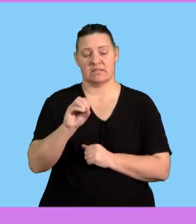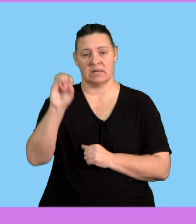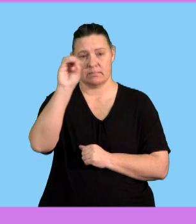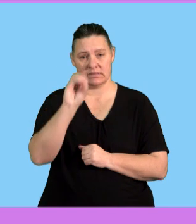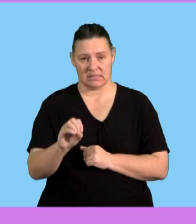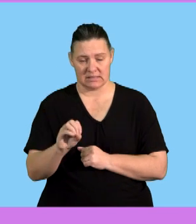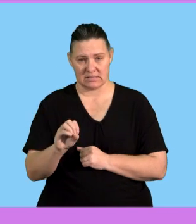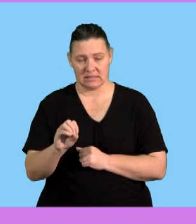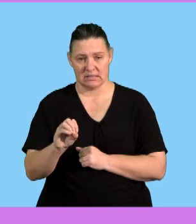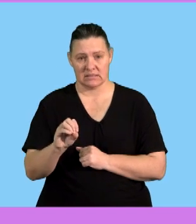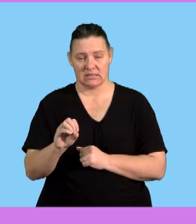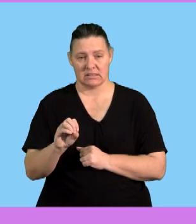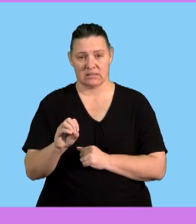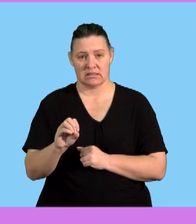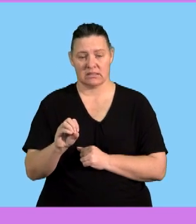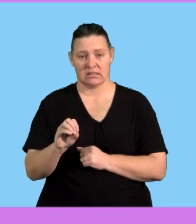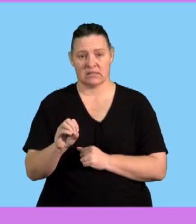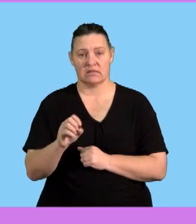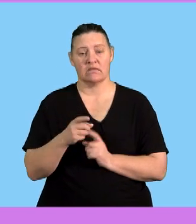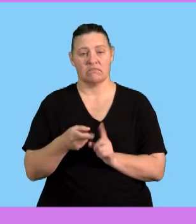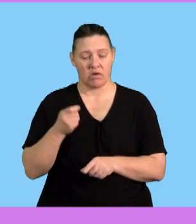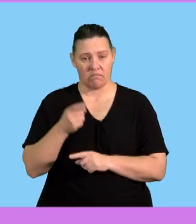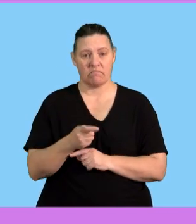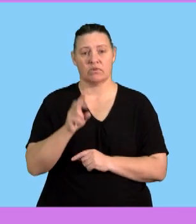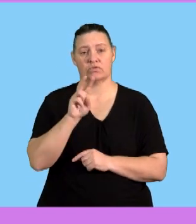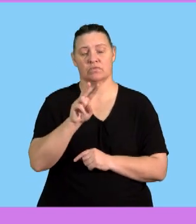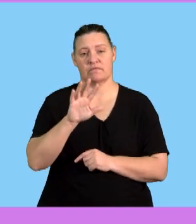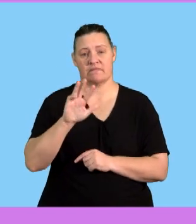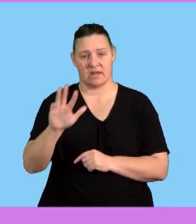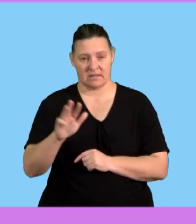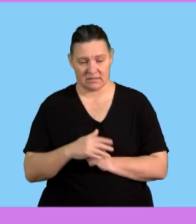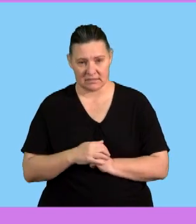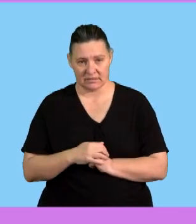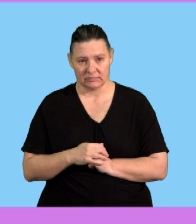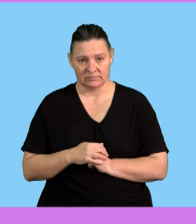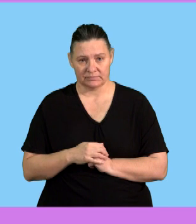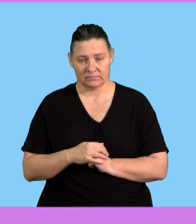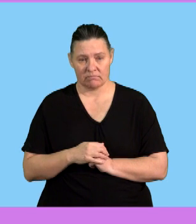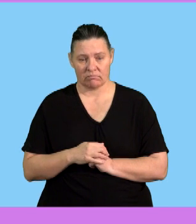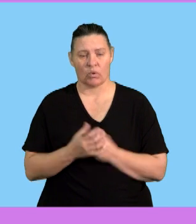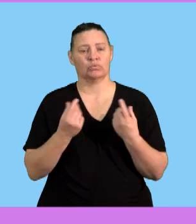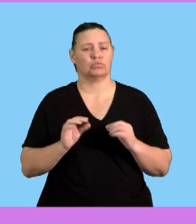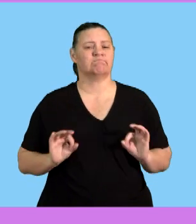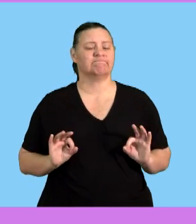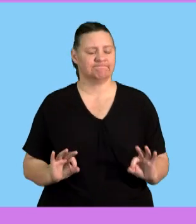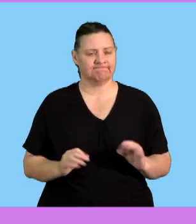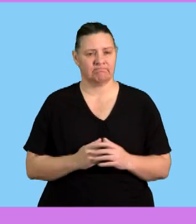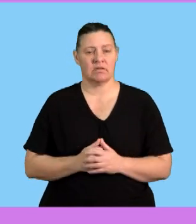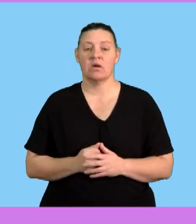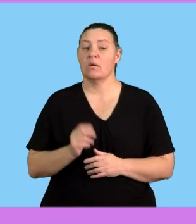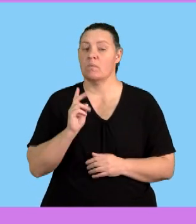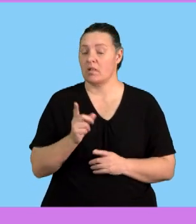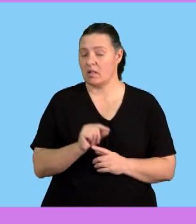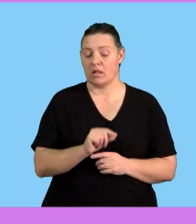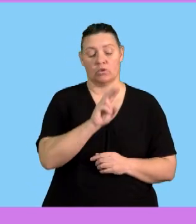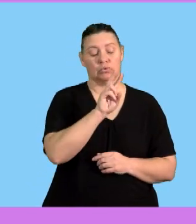150% of the 259. Let's do it properly. So it's going to